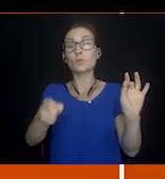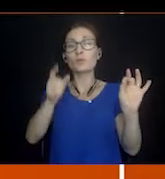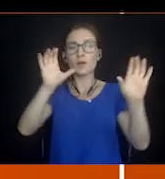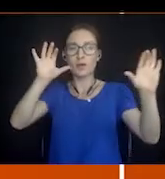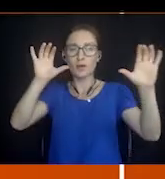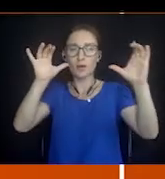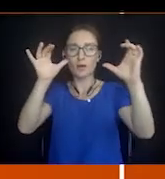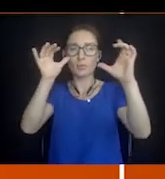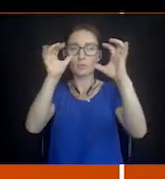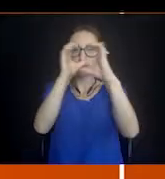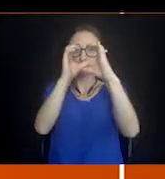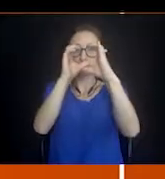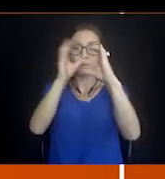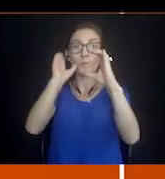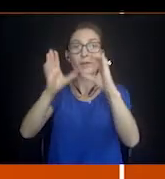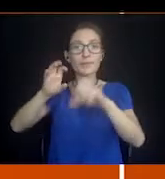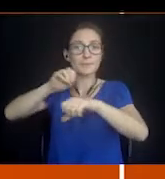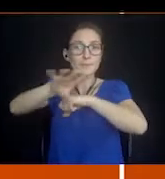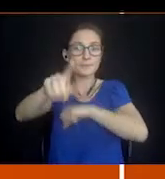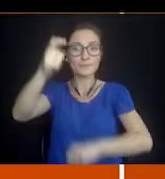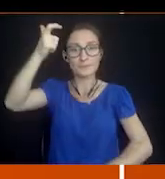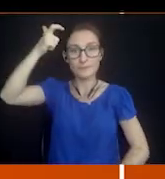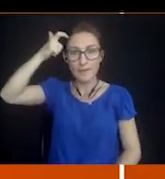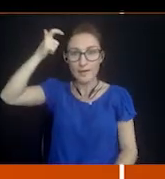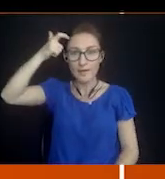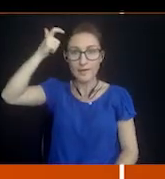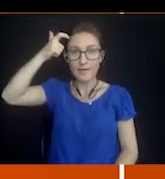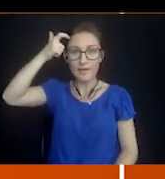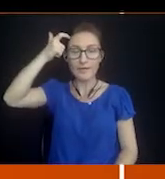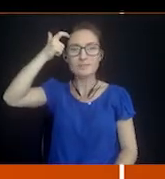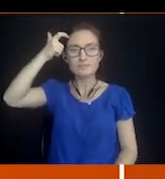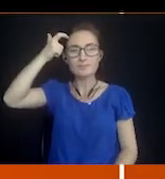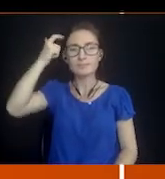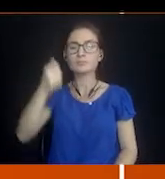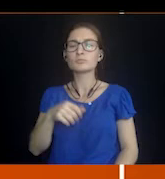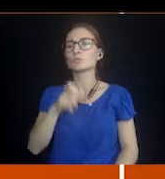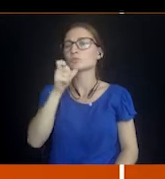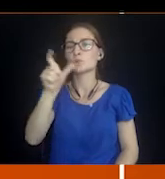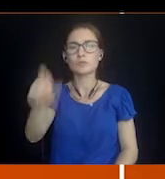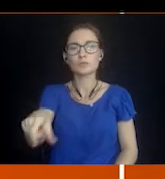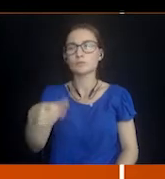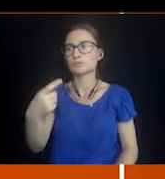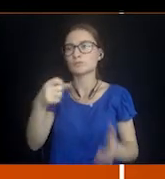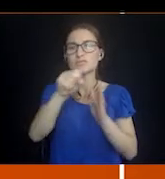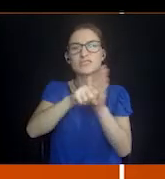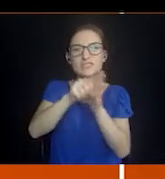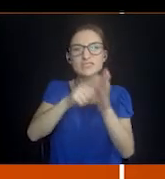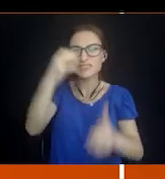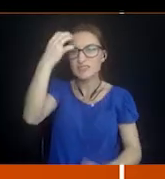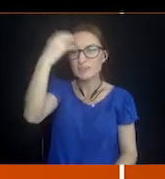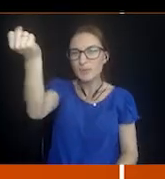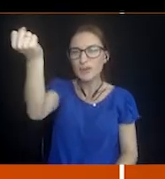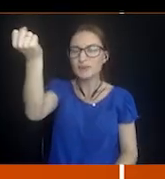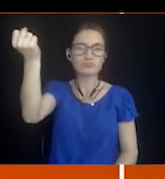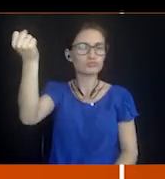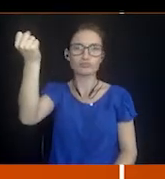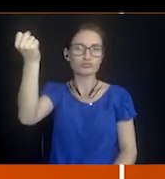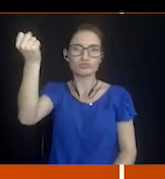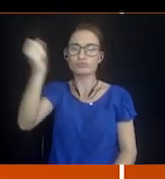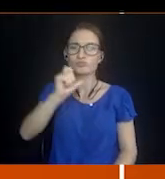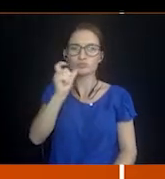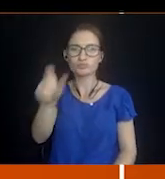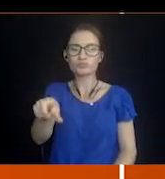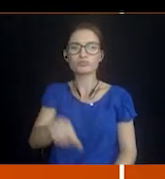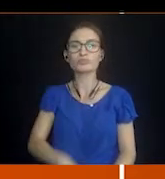8 facets of tunnel vision that warp the mind. And it isn't necessary that